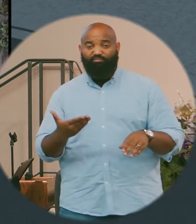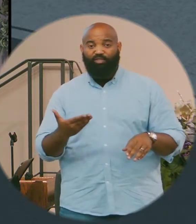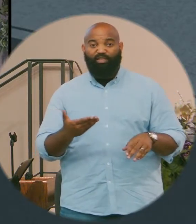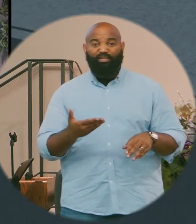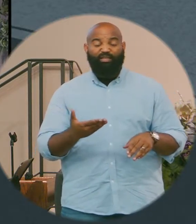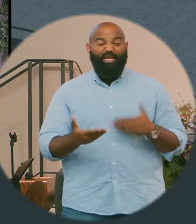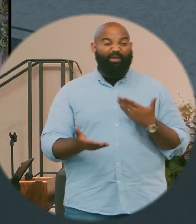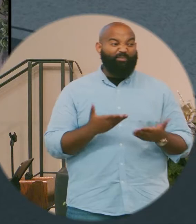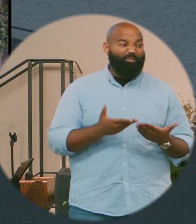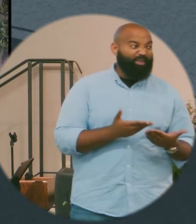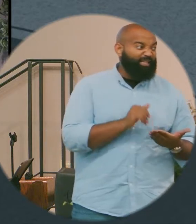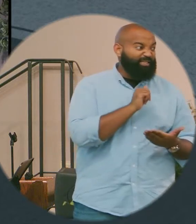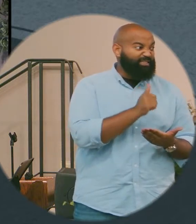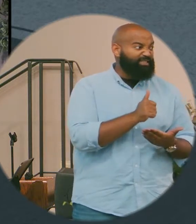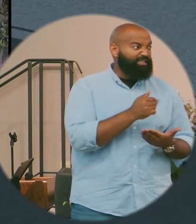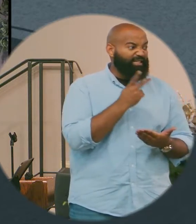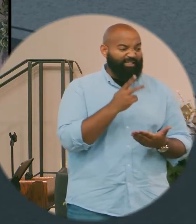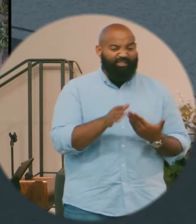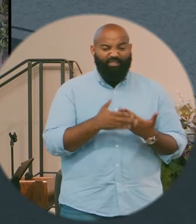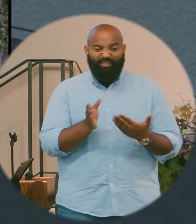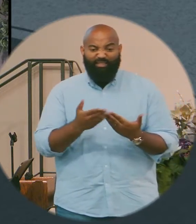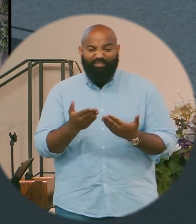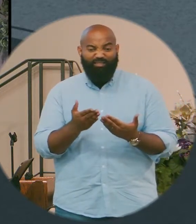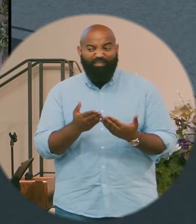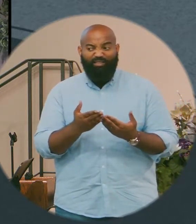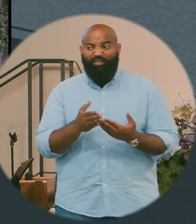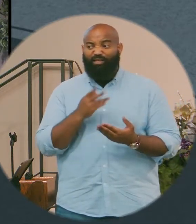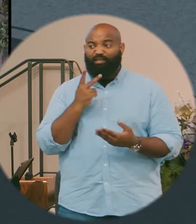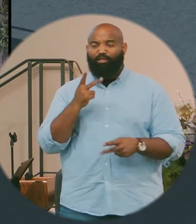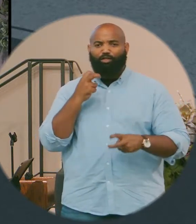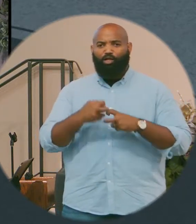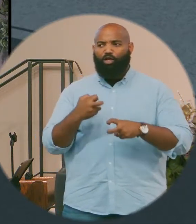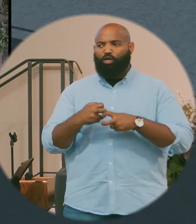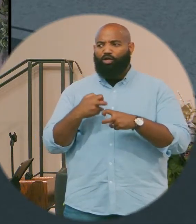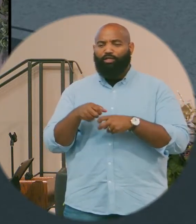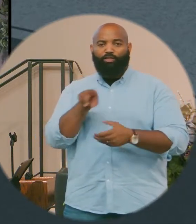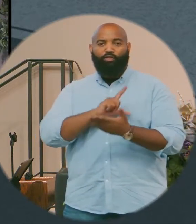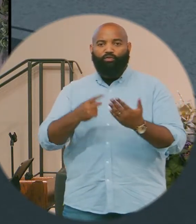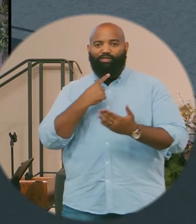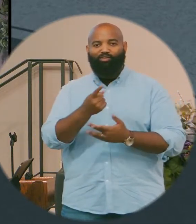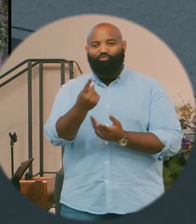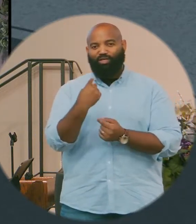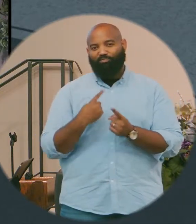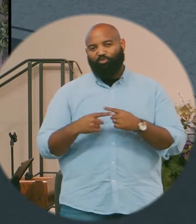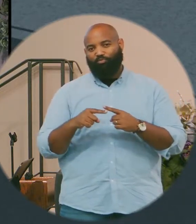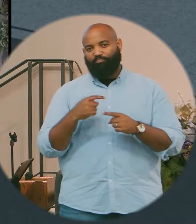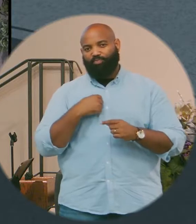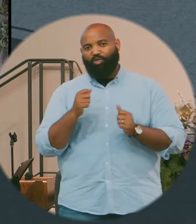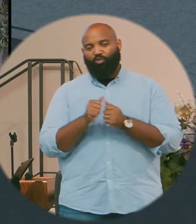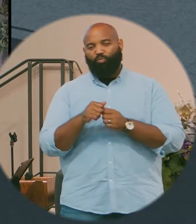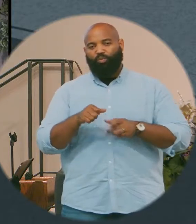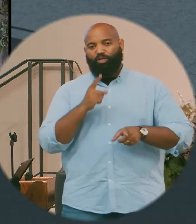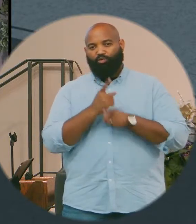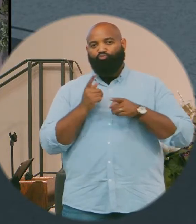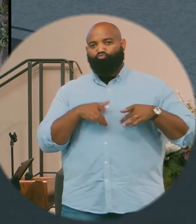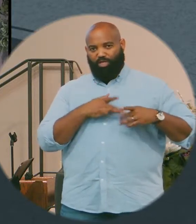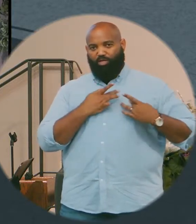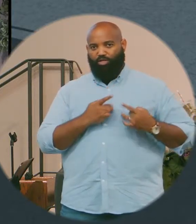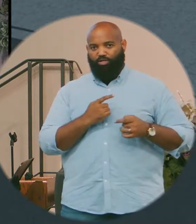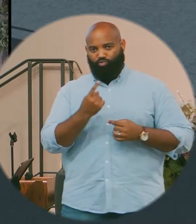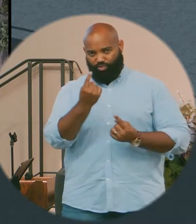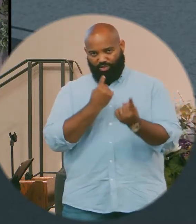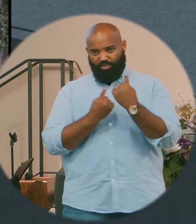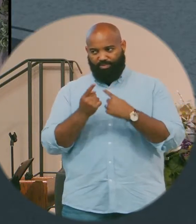odds are against you, when it looks like it's set up for you to fail, the Lord said, if you come to me with a clean and contrite heart, if you come